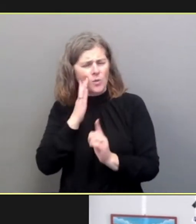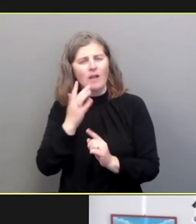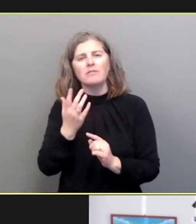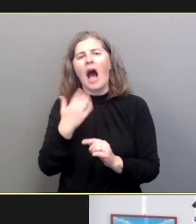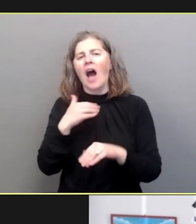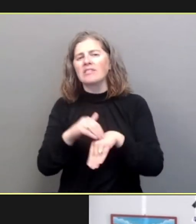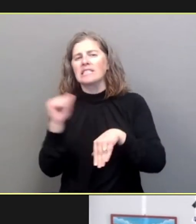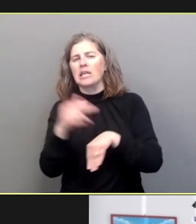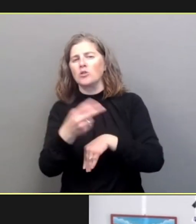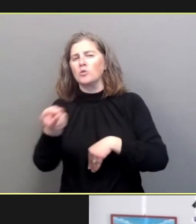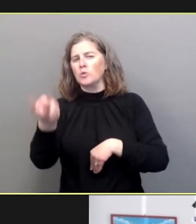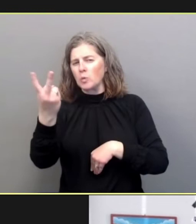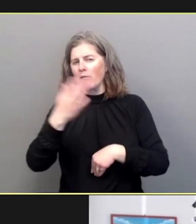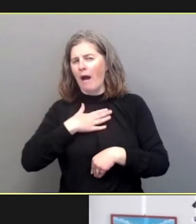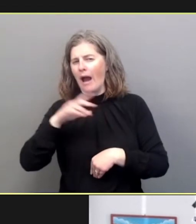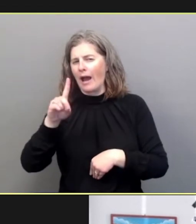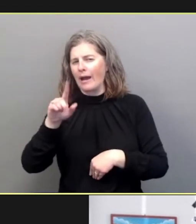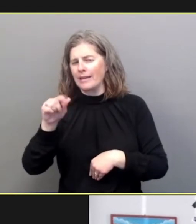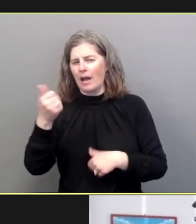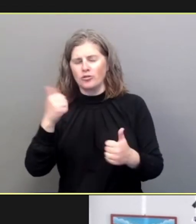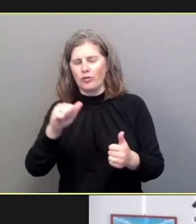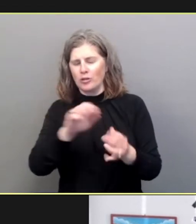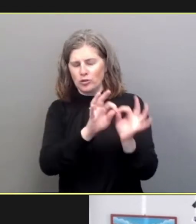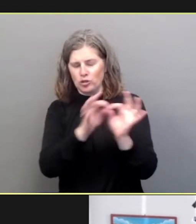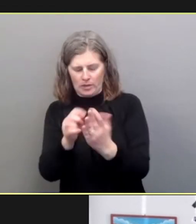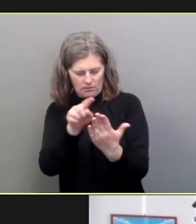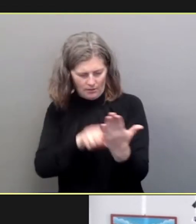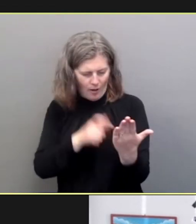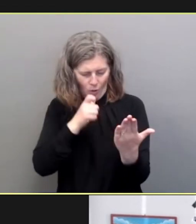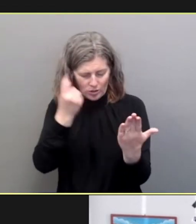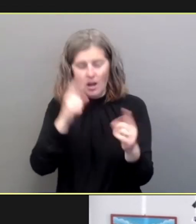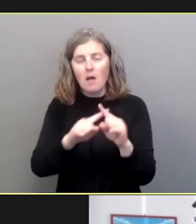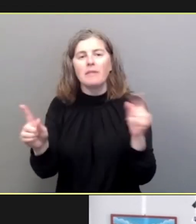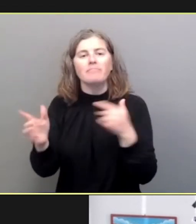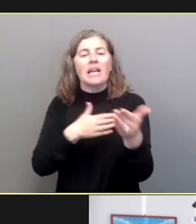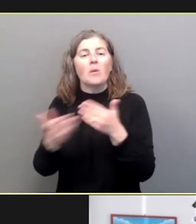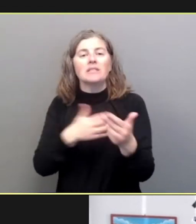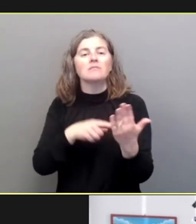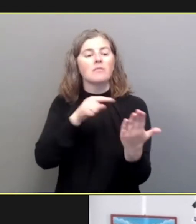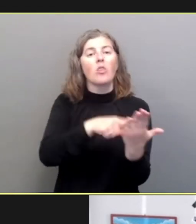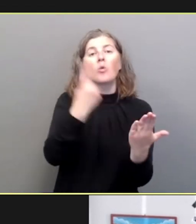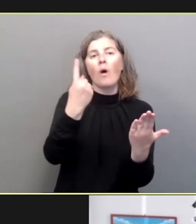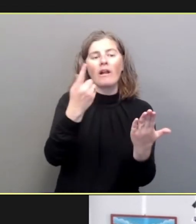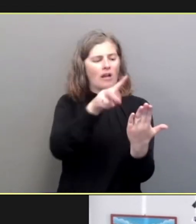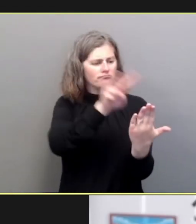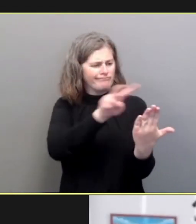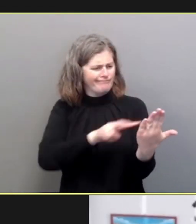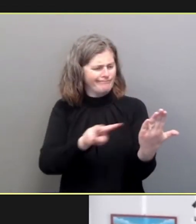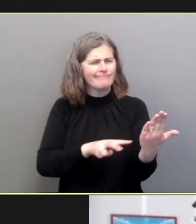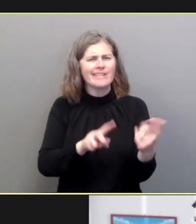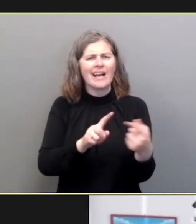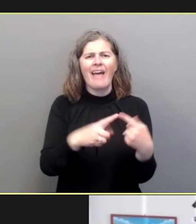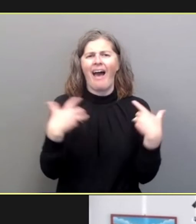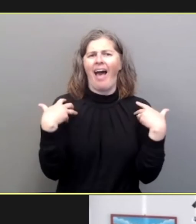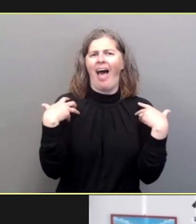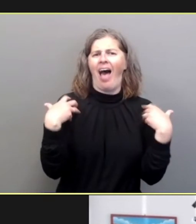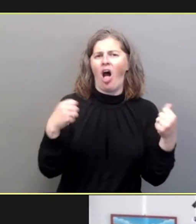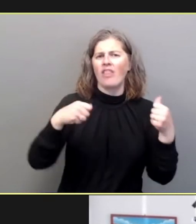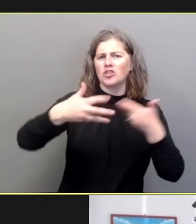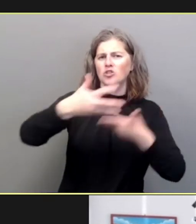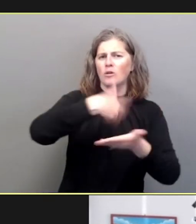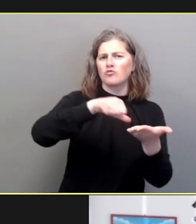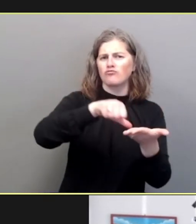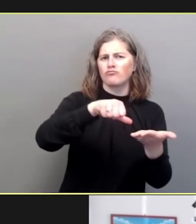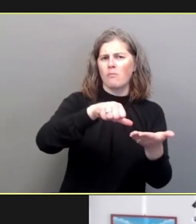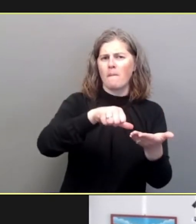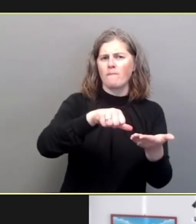ahead of time, and I don't know why I'm trying to interpret things I don't understand, but the health and social report on page 3 shows